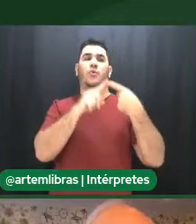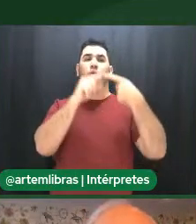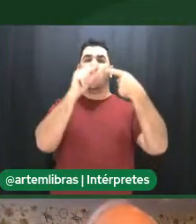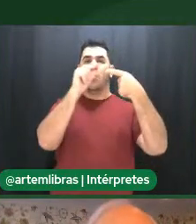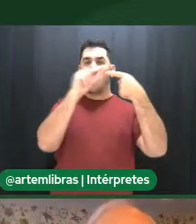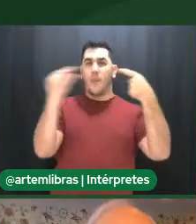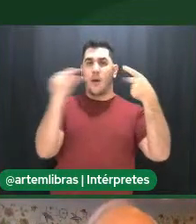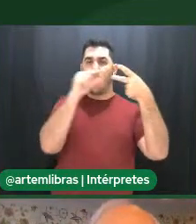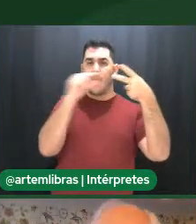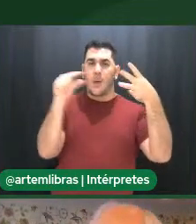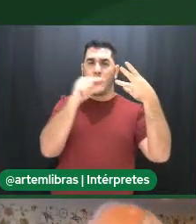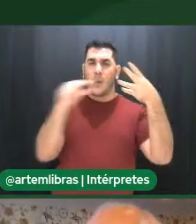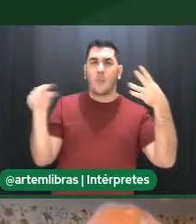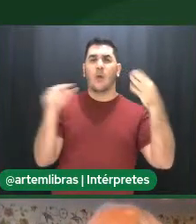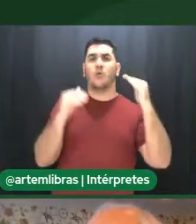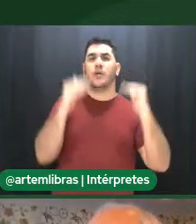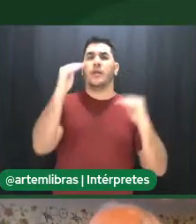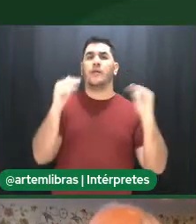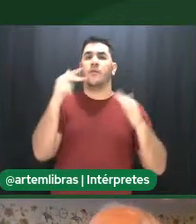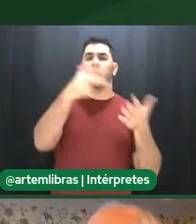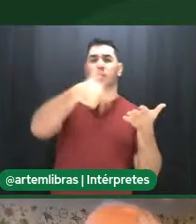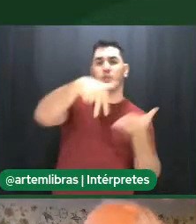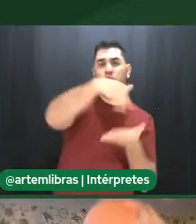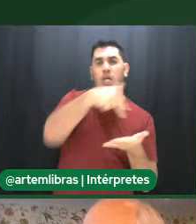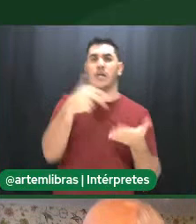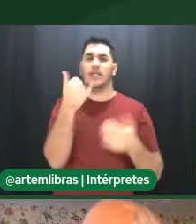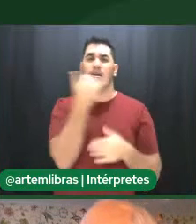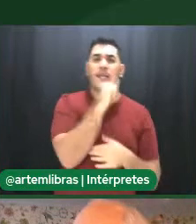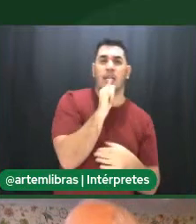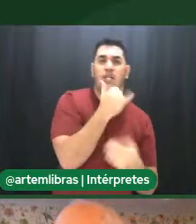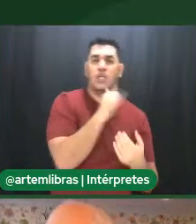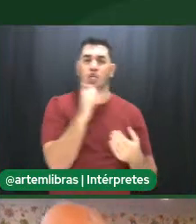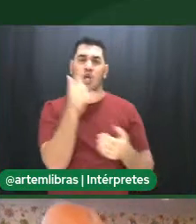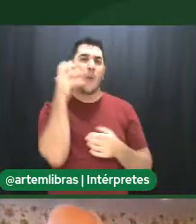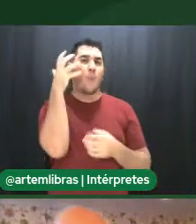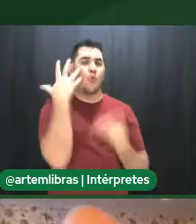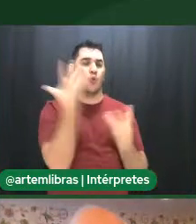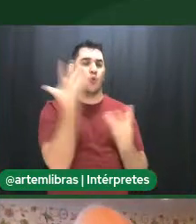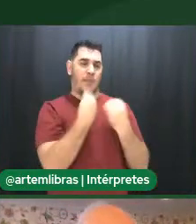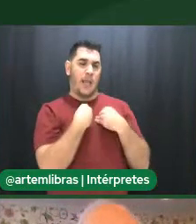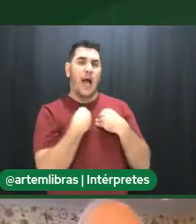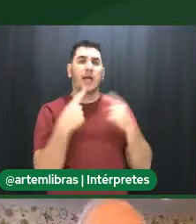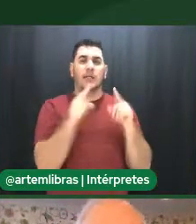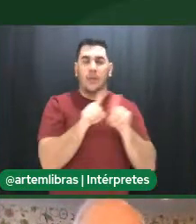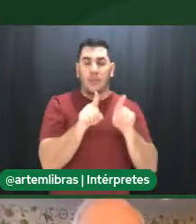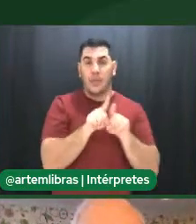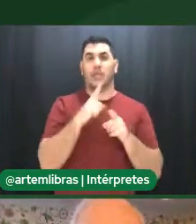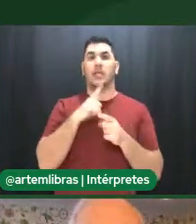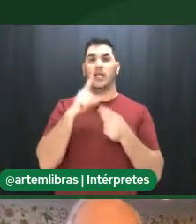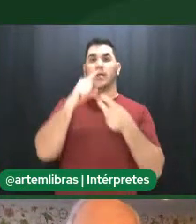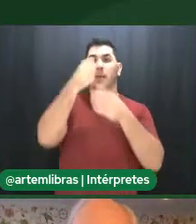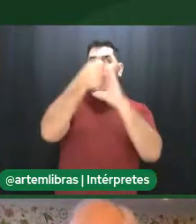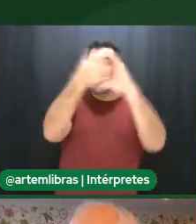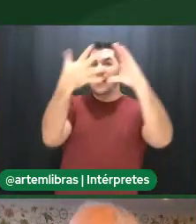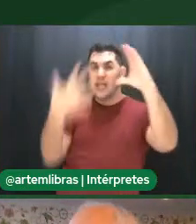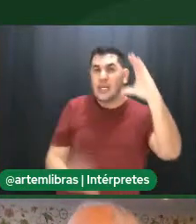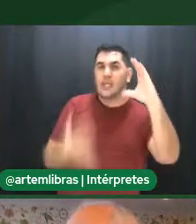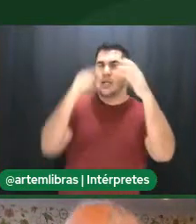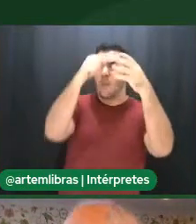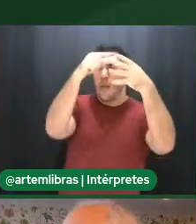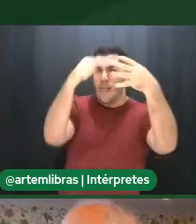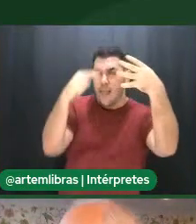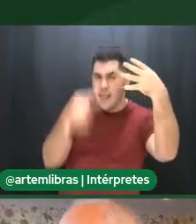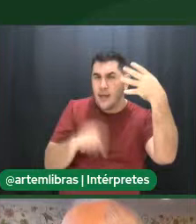change immediately. Okay. The OECD's ratings of countries for Better